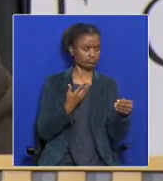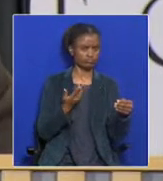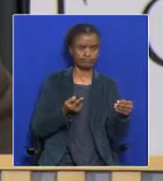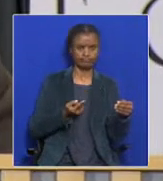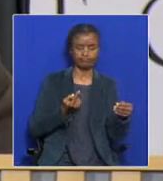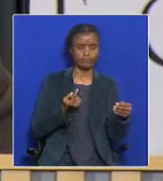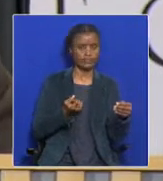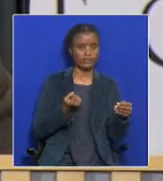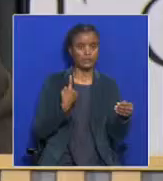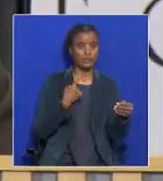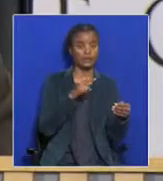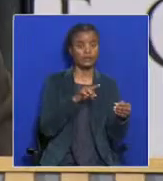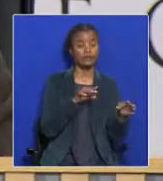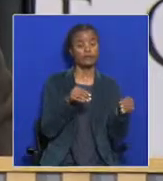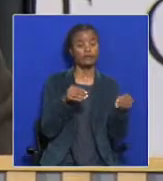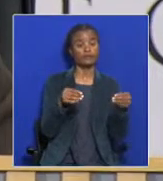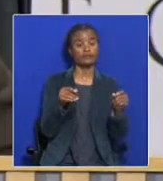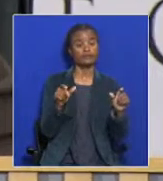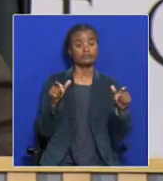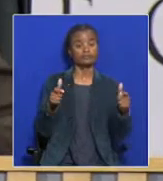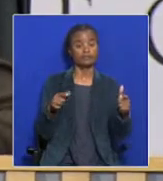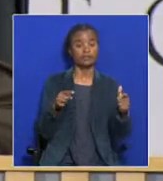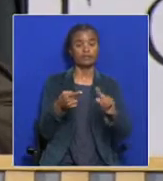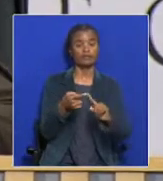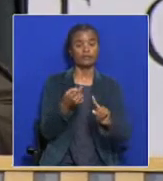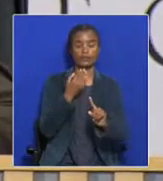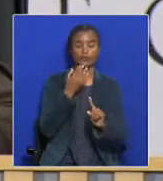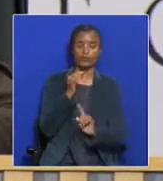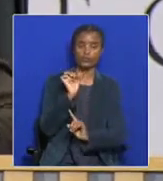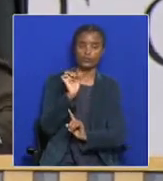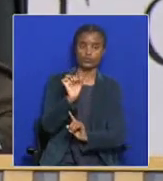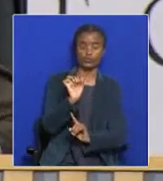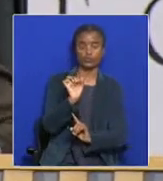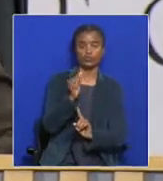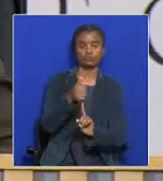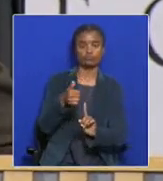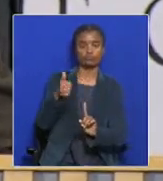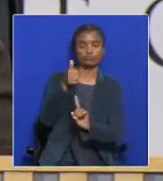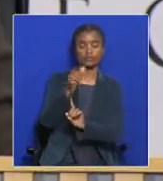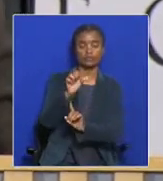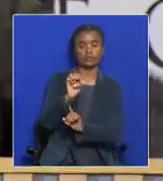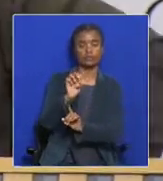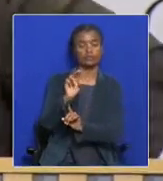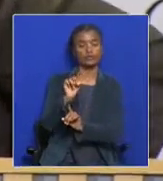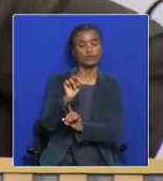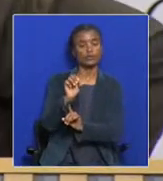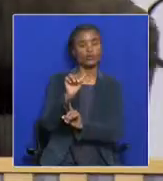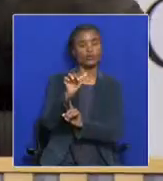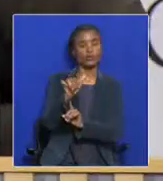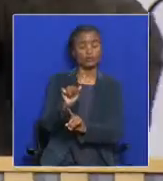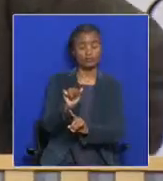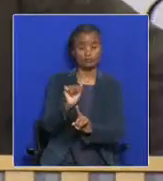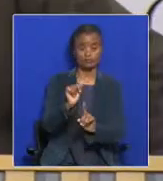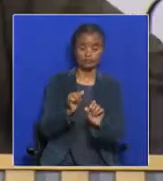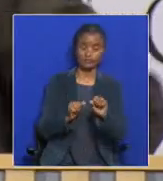by your General Sinona. Yes, Commissioner. You and I have spent the tea break